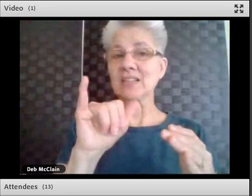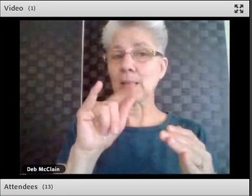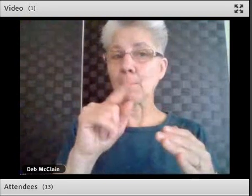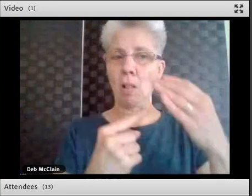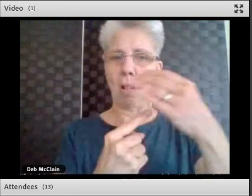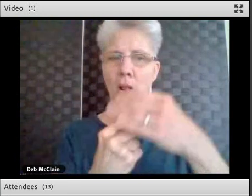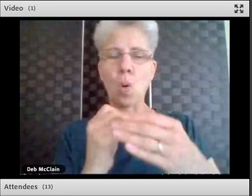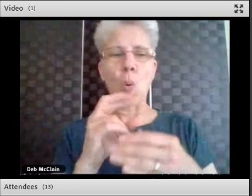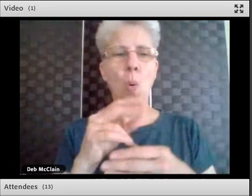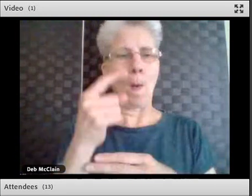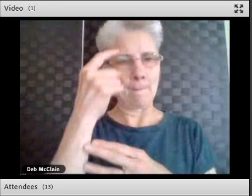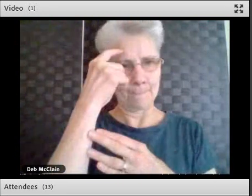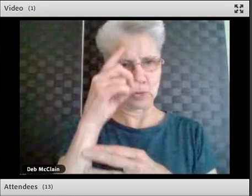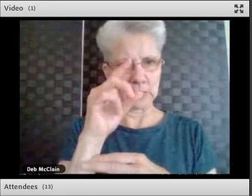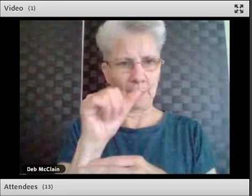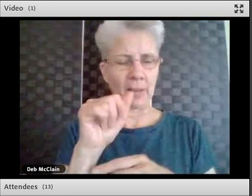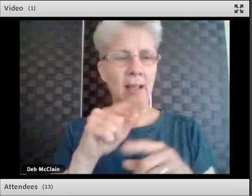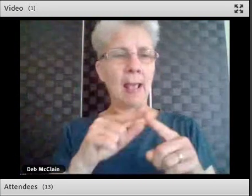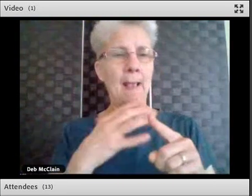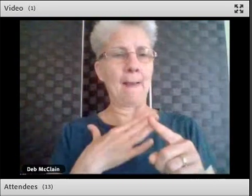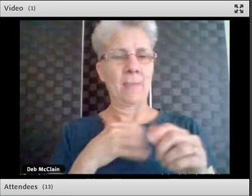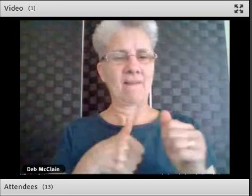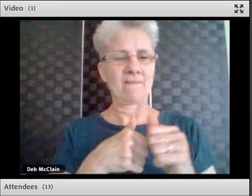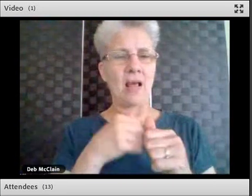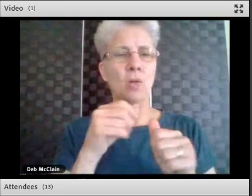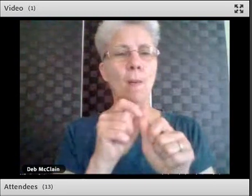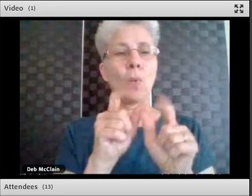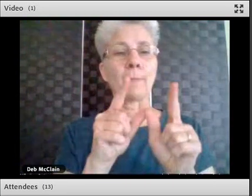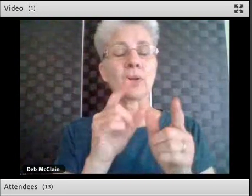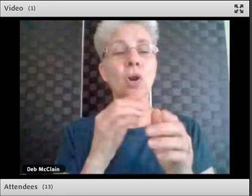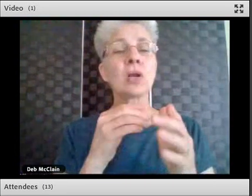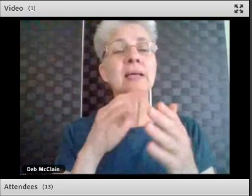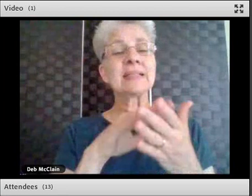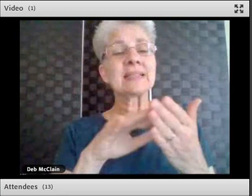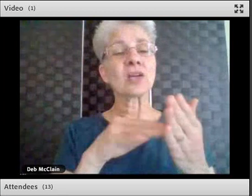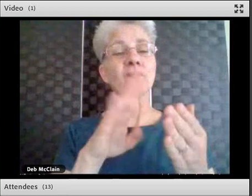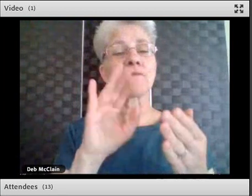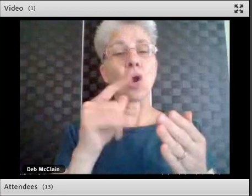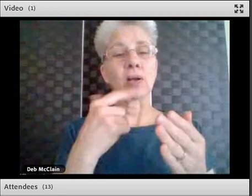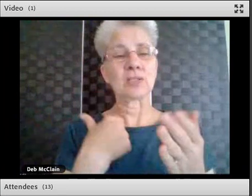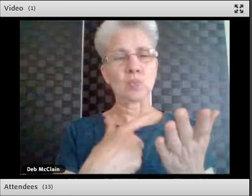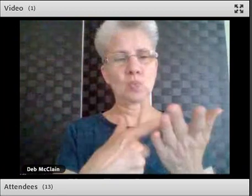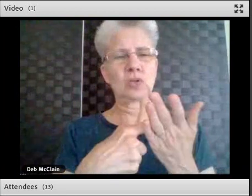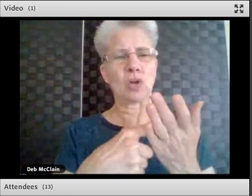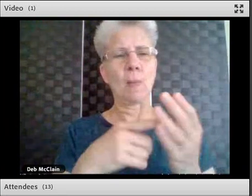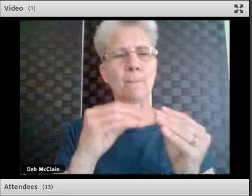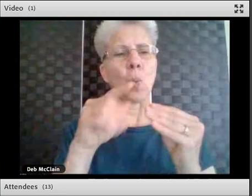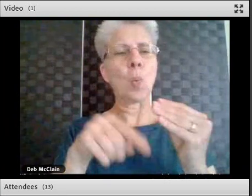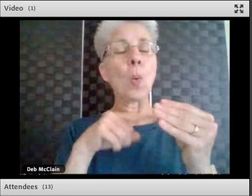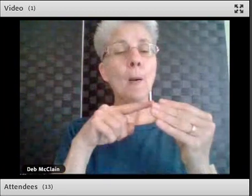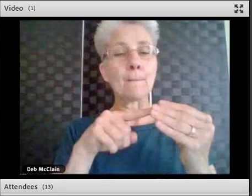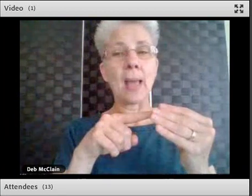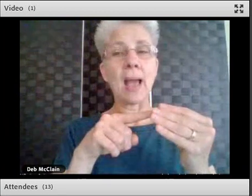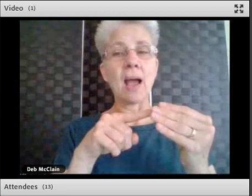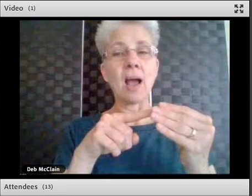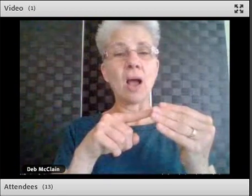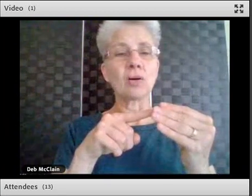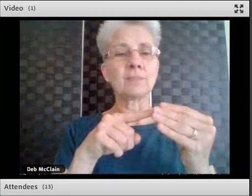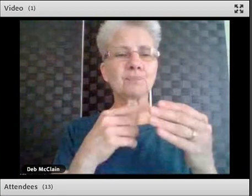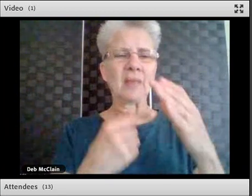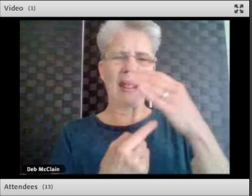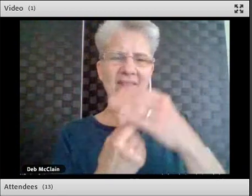mental disabilities. And in my follow-up webinar scheduled for August, we're going to talk a lot more about